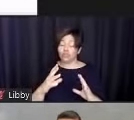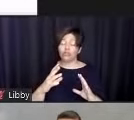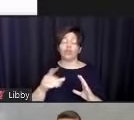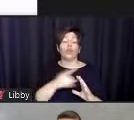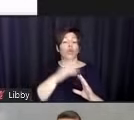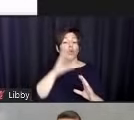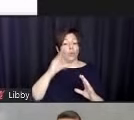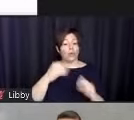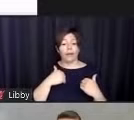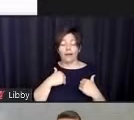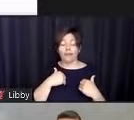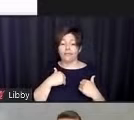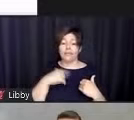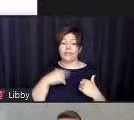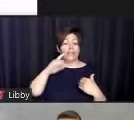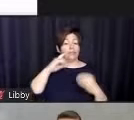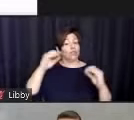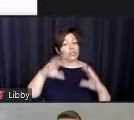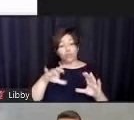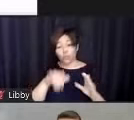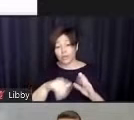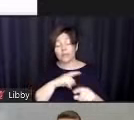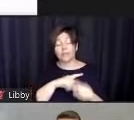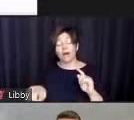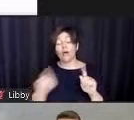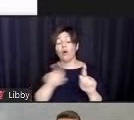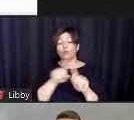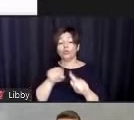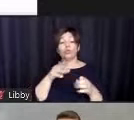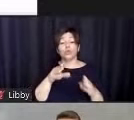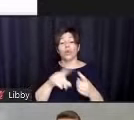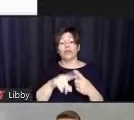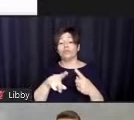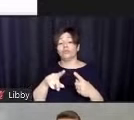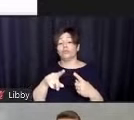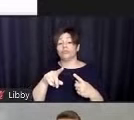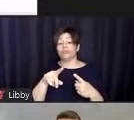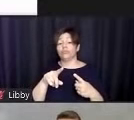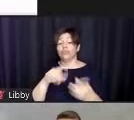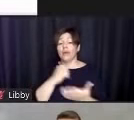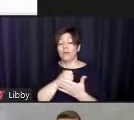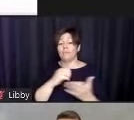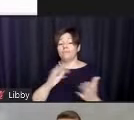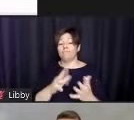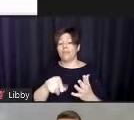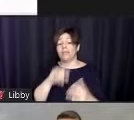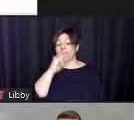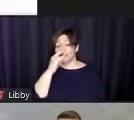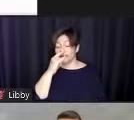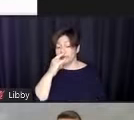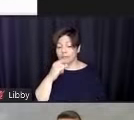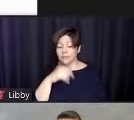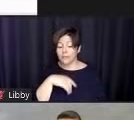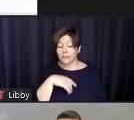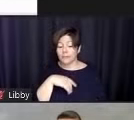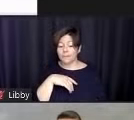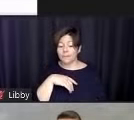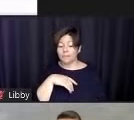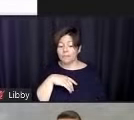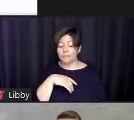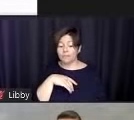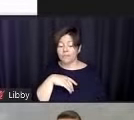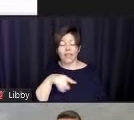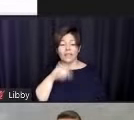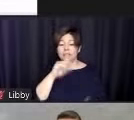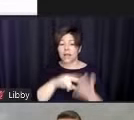you're gonna have the need for teachers to do this, but it's a way to keep track of where we are with these kids. homebound does not necessarily mean that you go into the kids' homes,